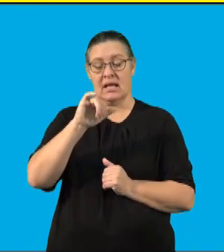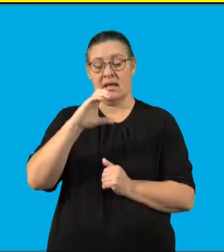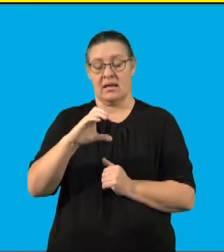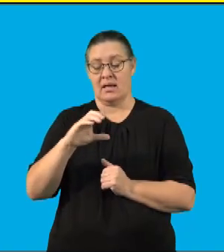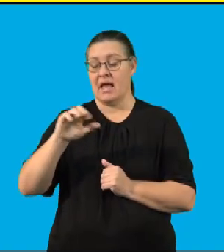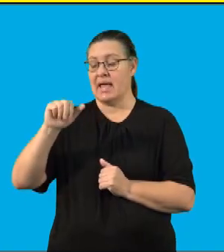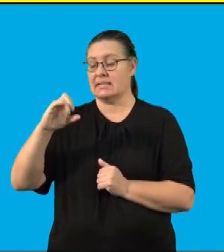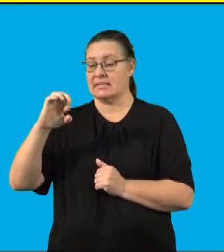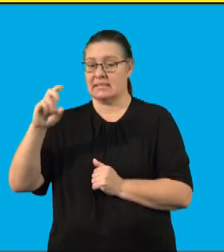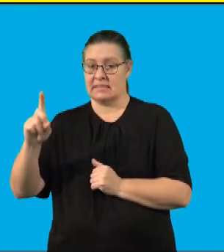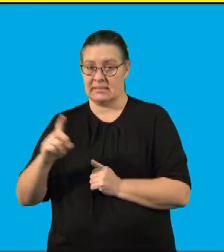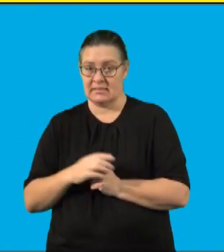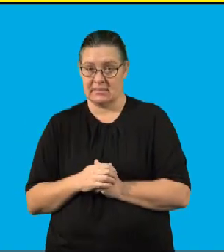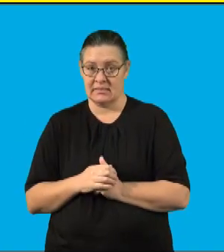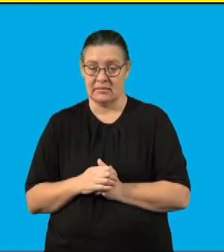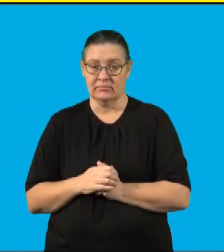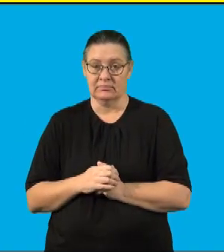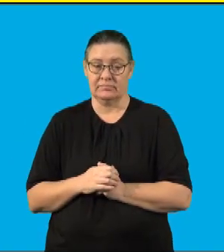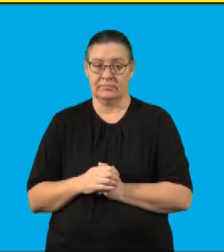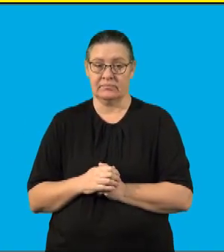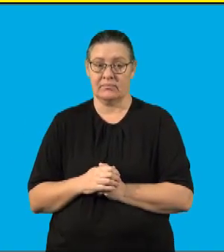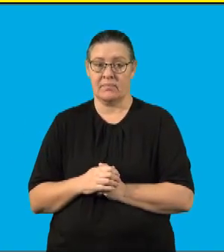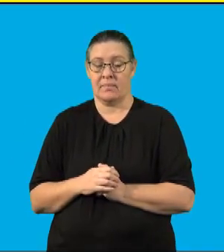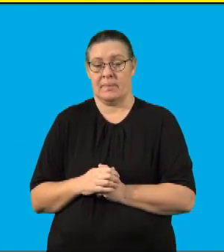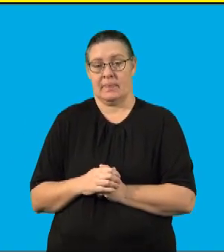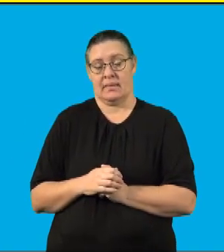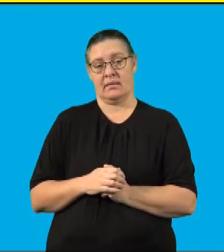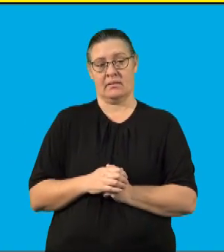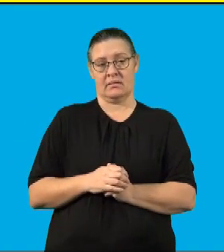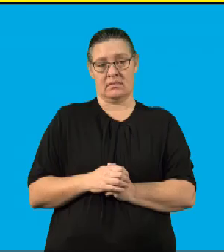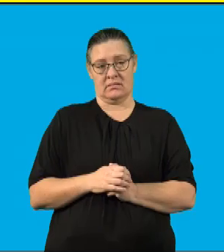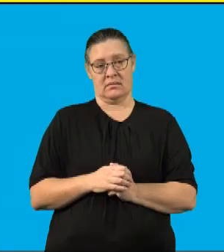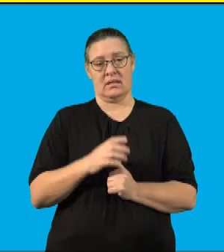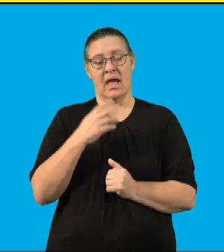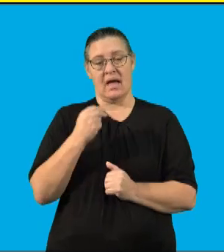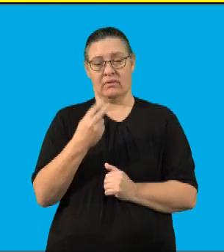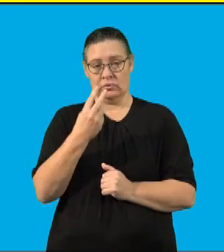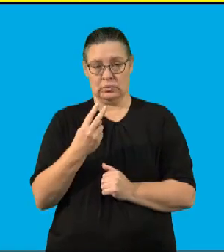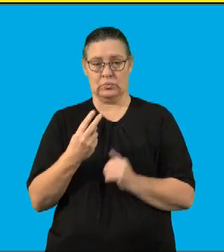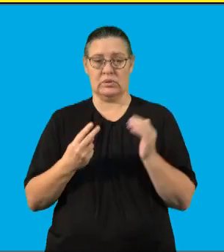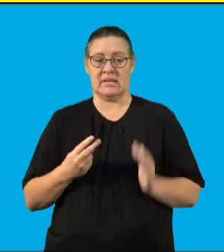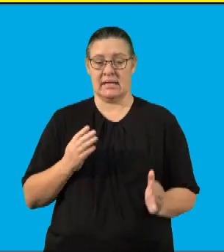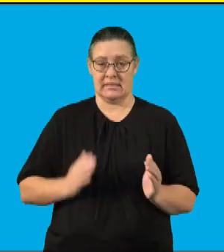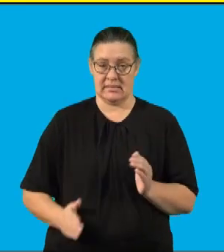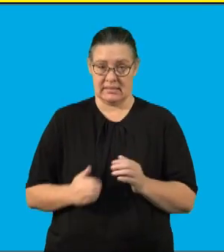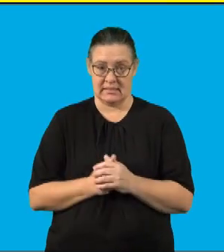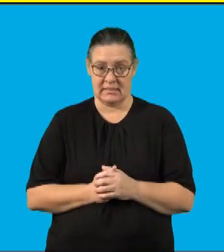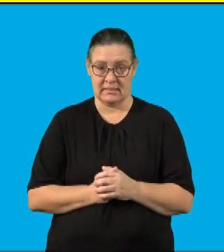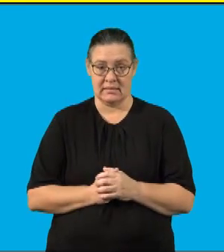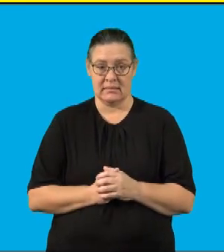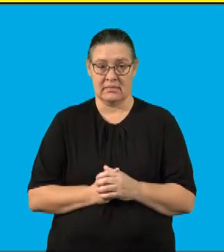is your carboxylic acid. Now remember that carboxylic acids, they have two sides.